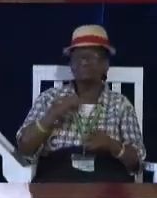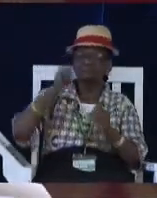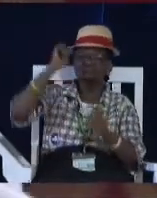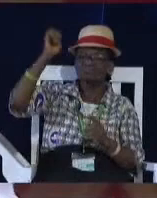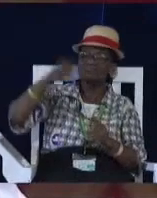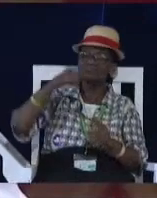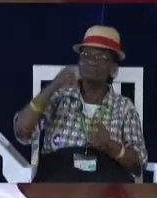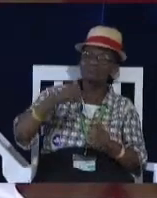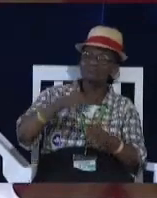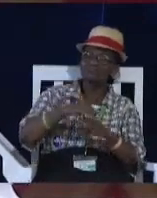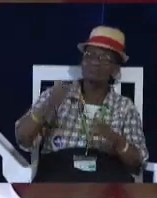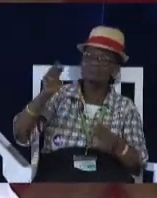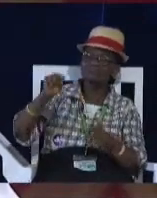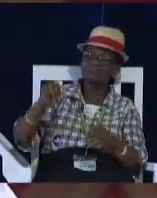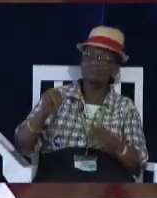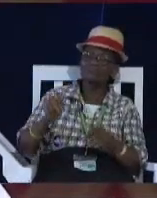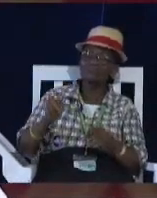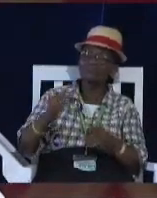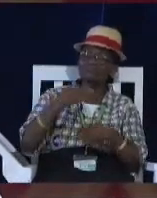And I did.